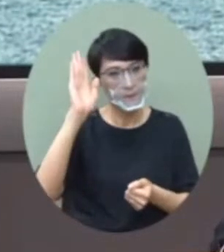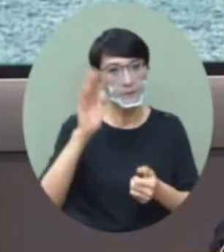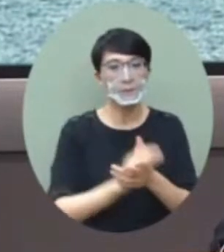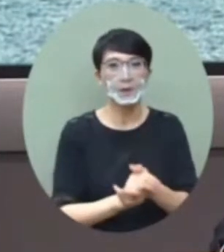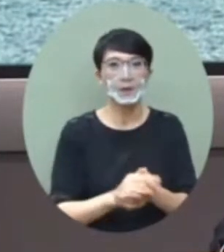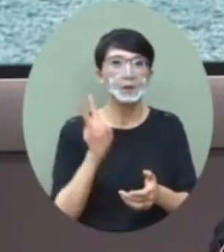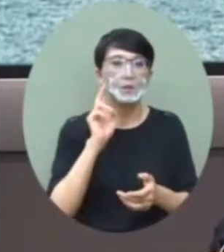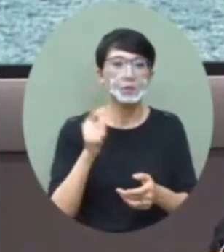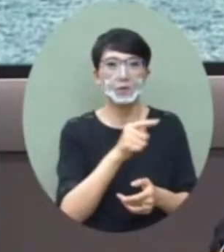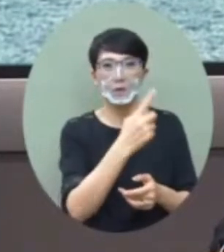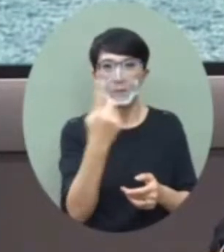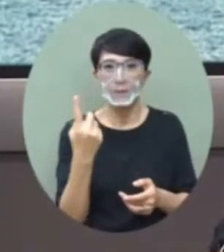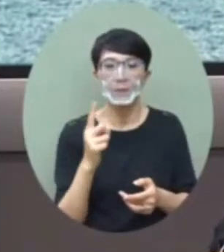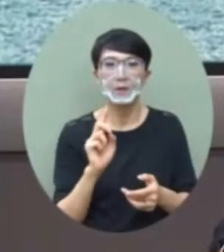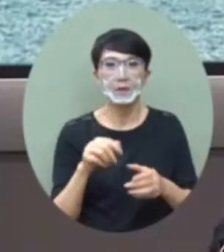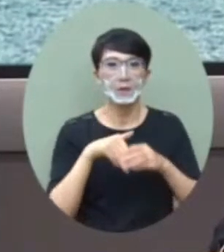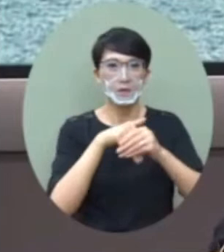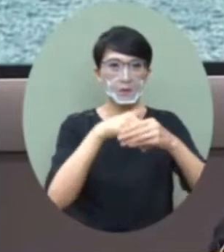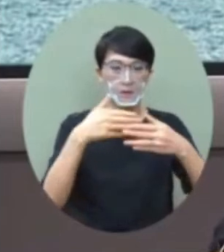hotline.